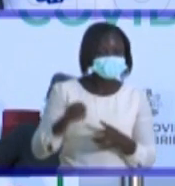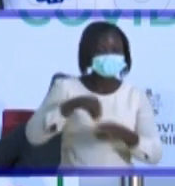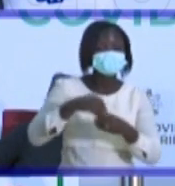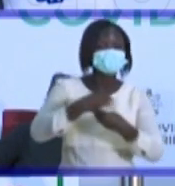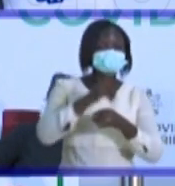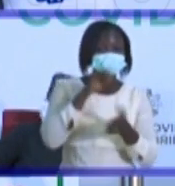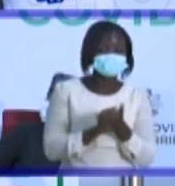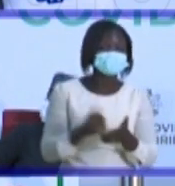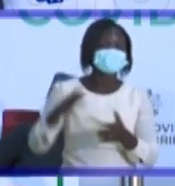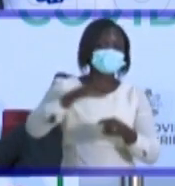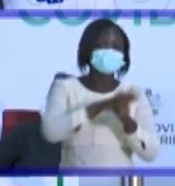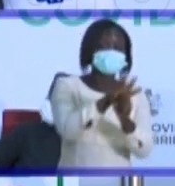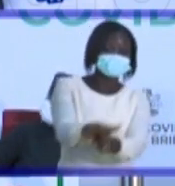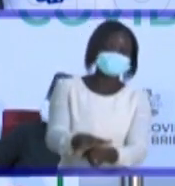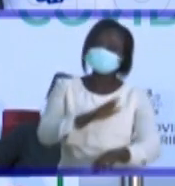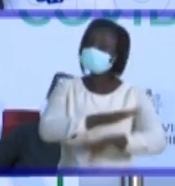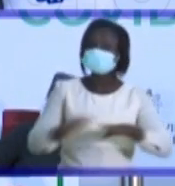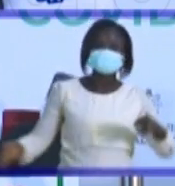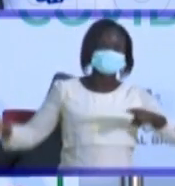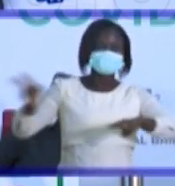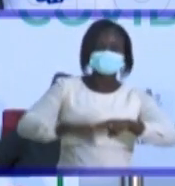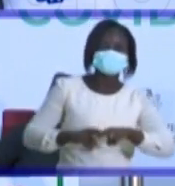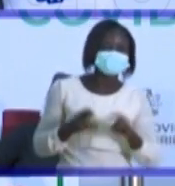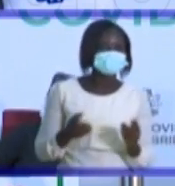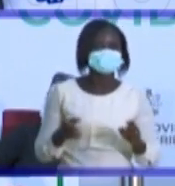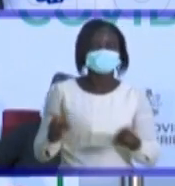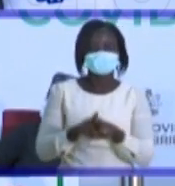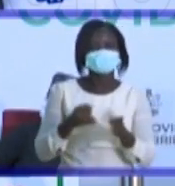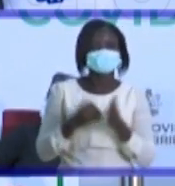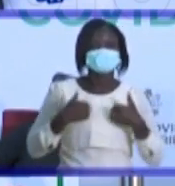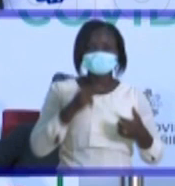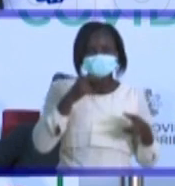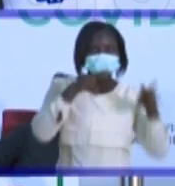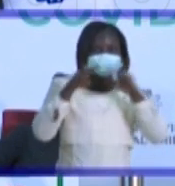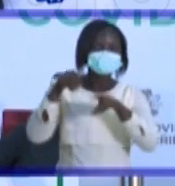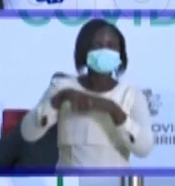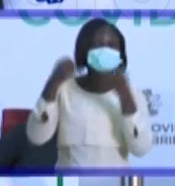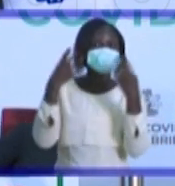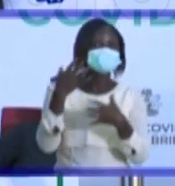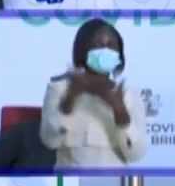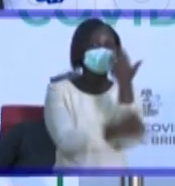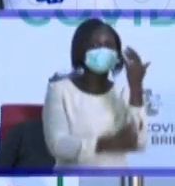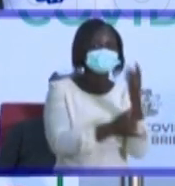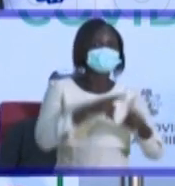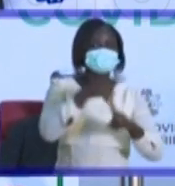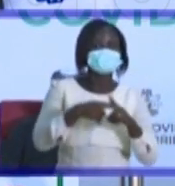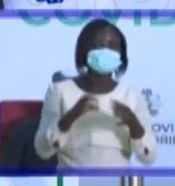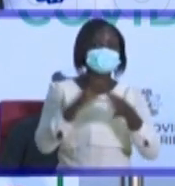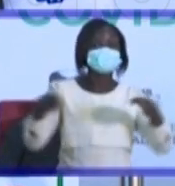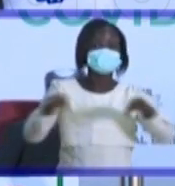that COVID-19 does not spike or bounce up, as has been observed in many countries where lockdown was